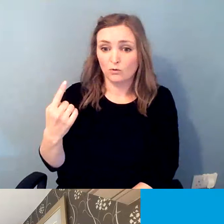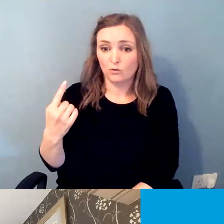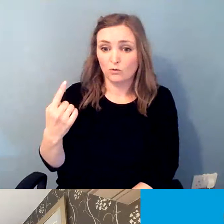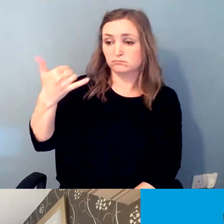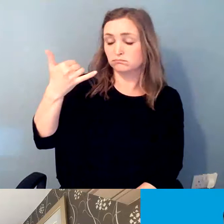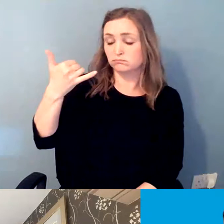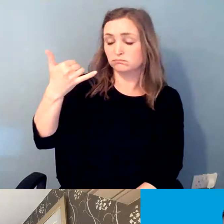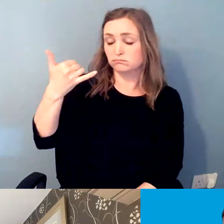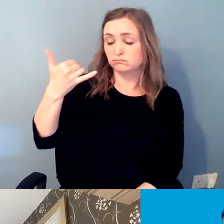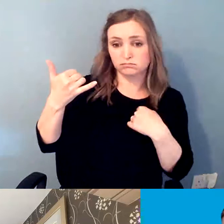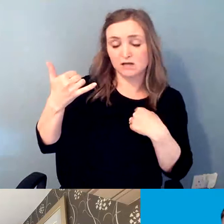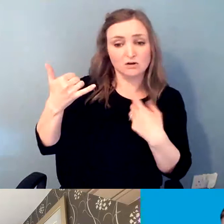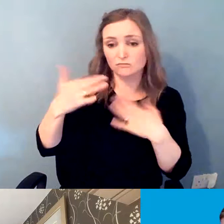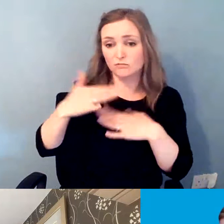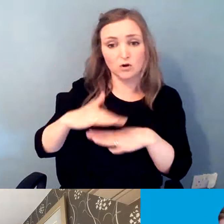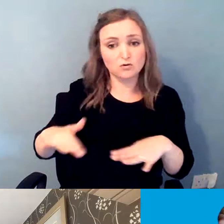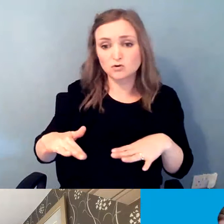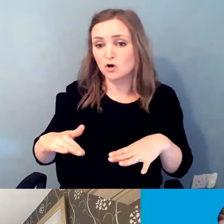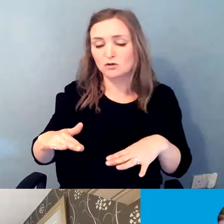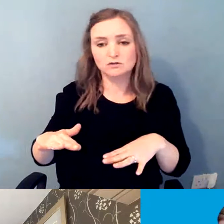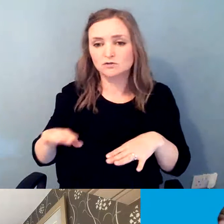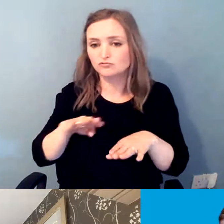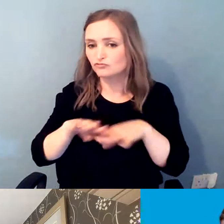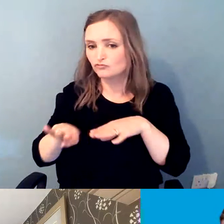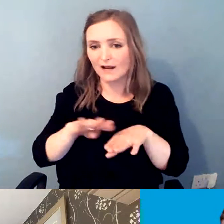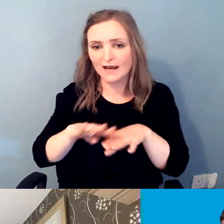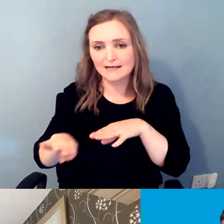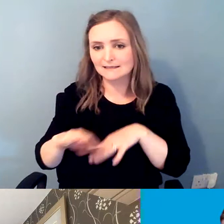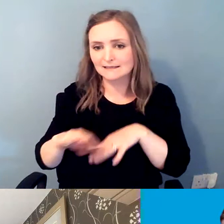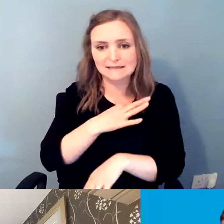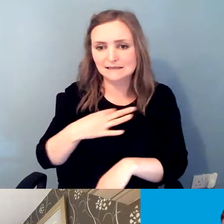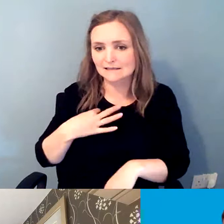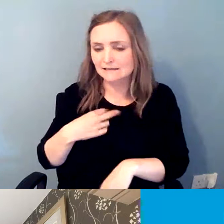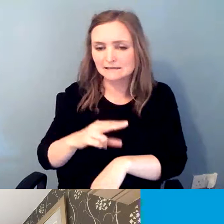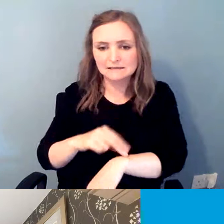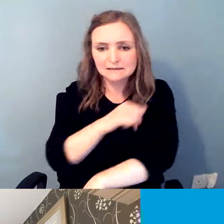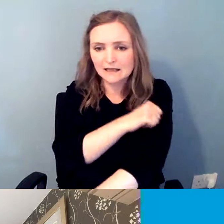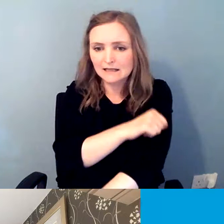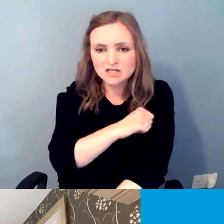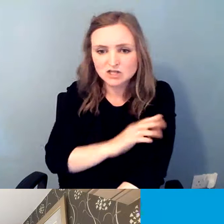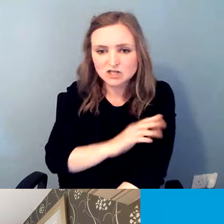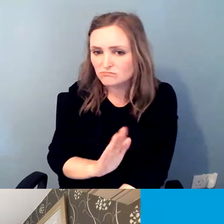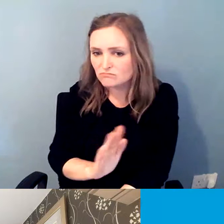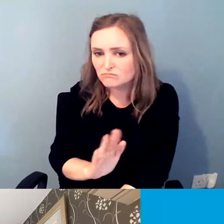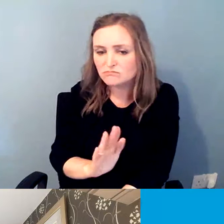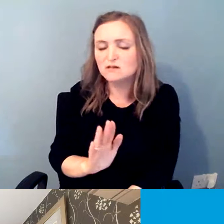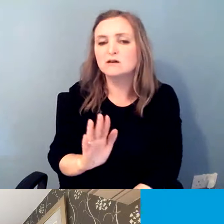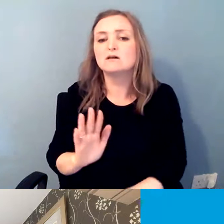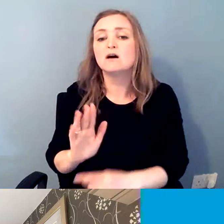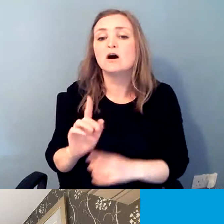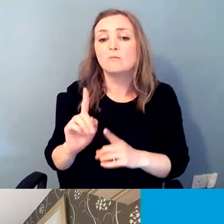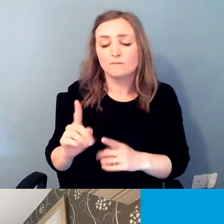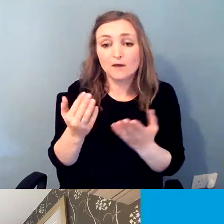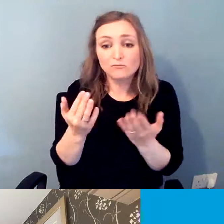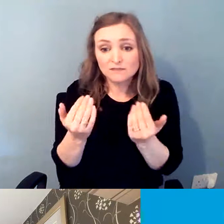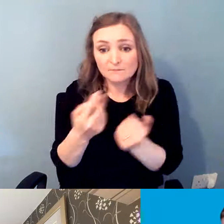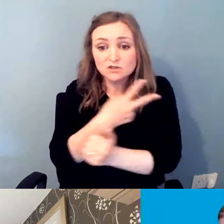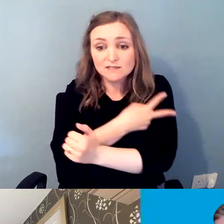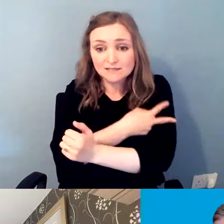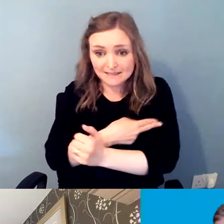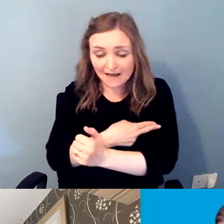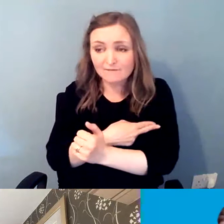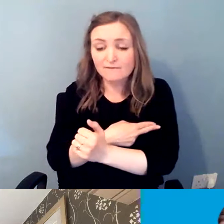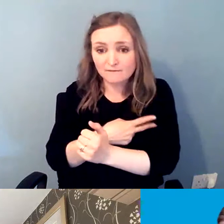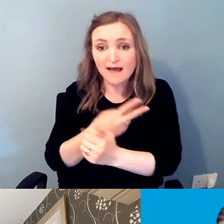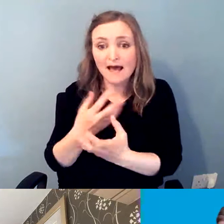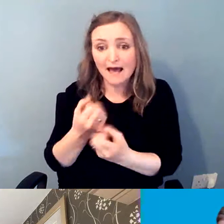So our receptionists are trained to a level that they know what sort of symptoms need to be directed to what